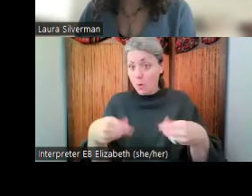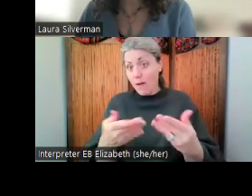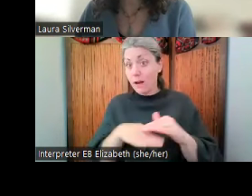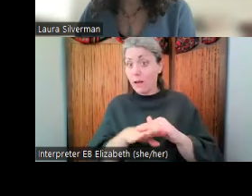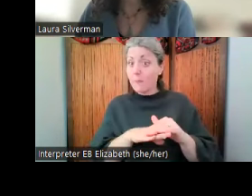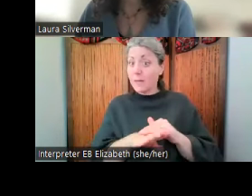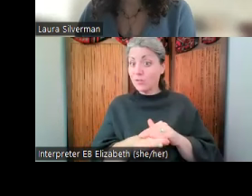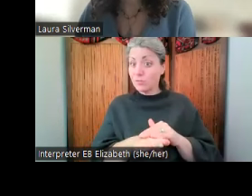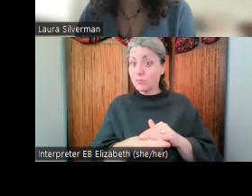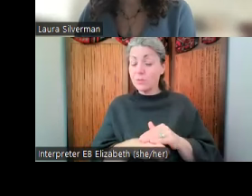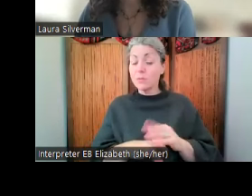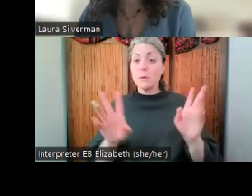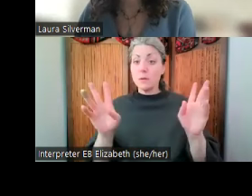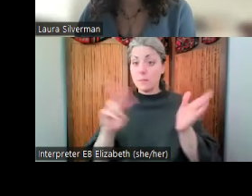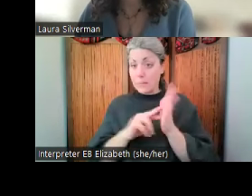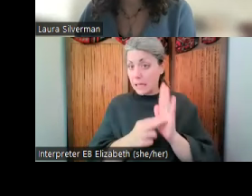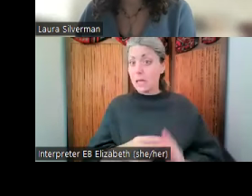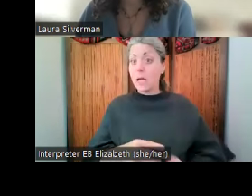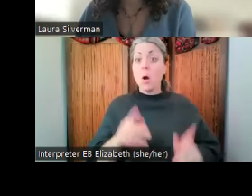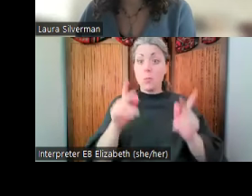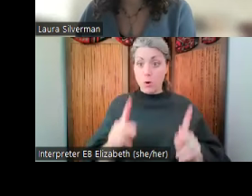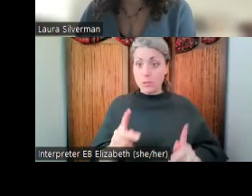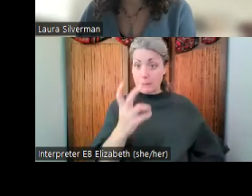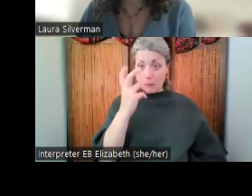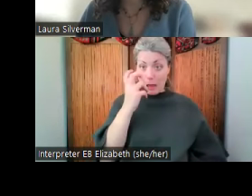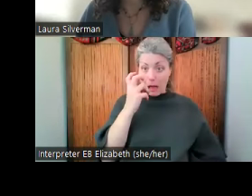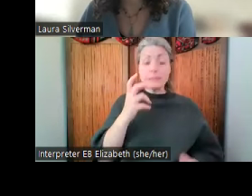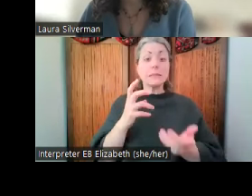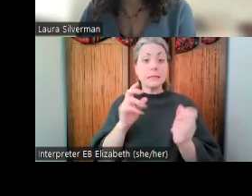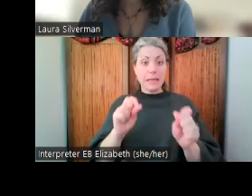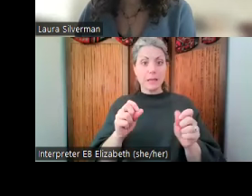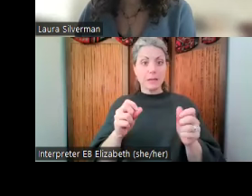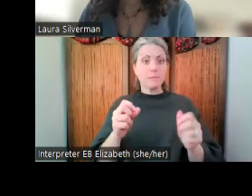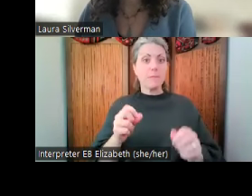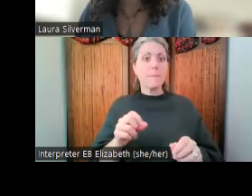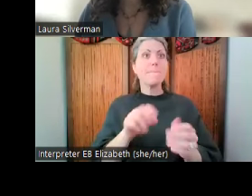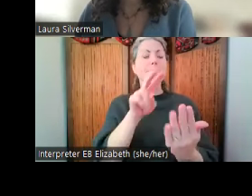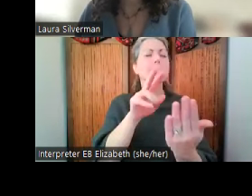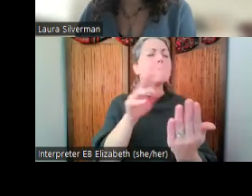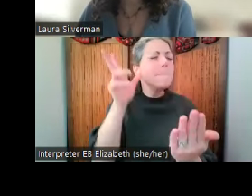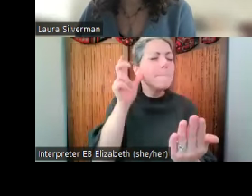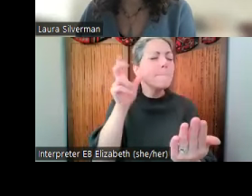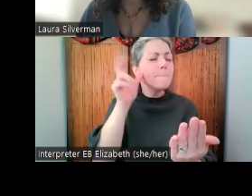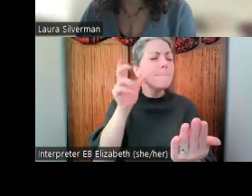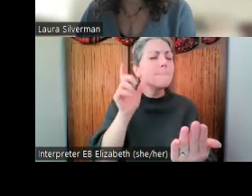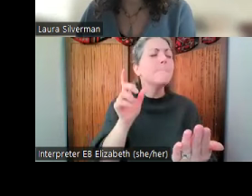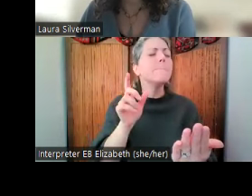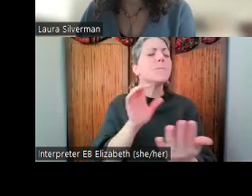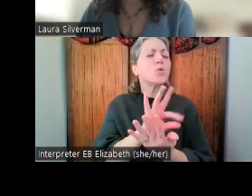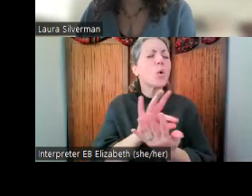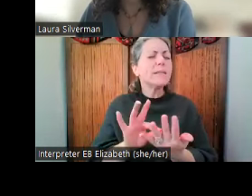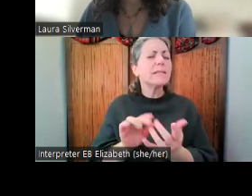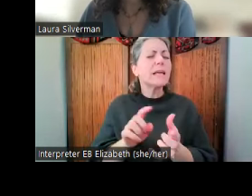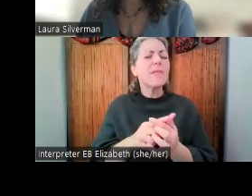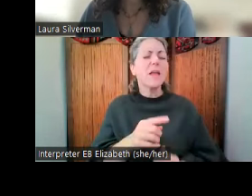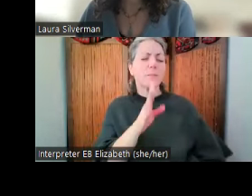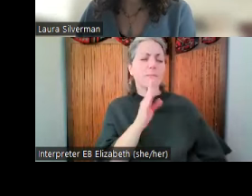accommodation. So a blind person can use a voting machine like this to listen to choices and then voice